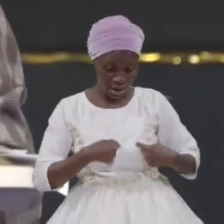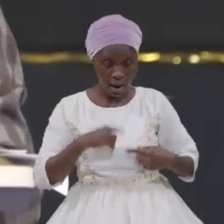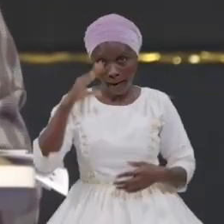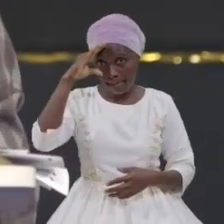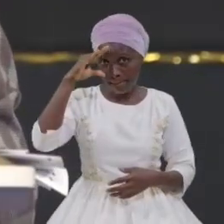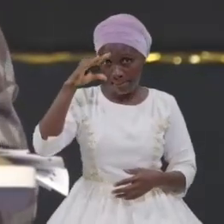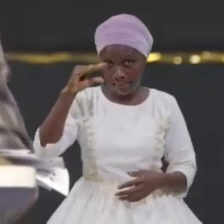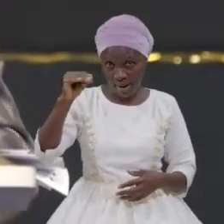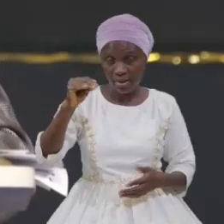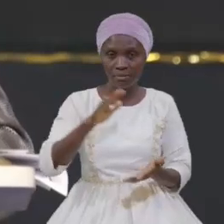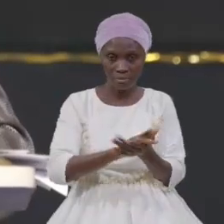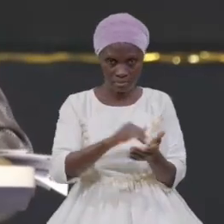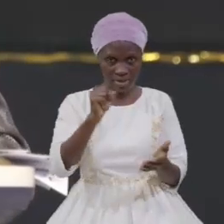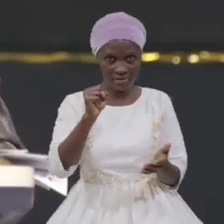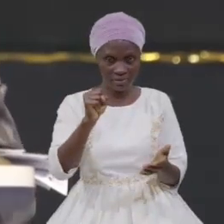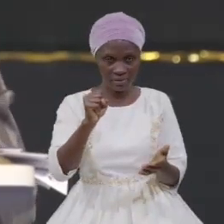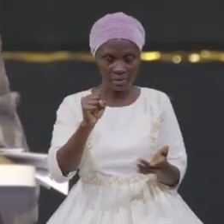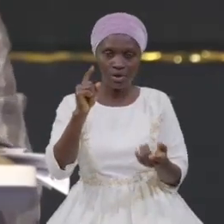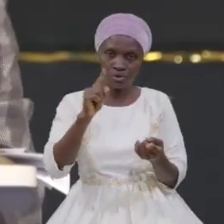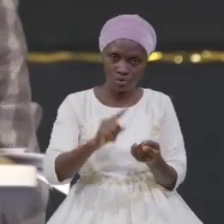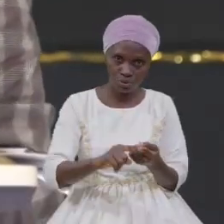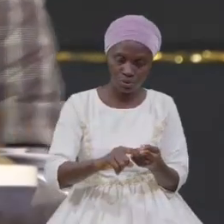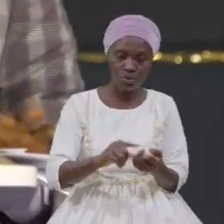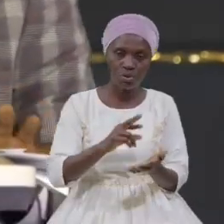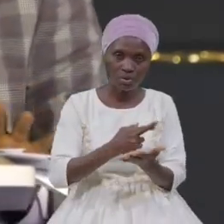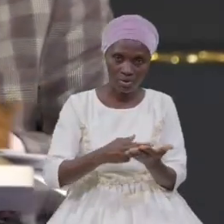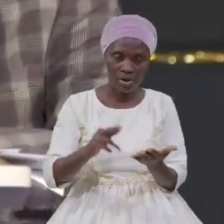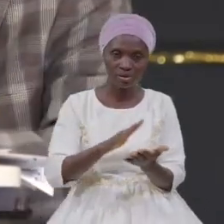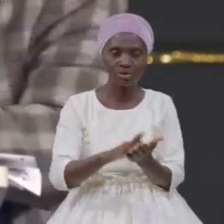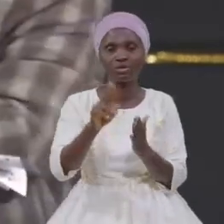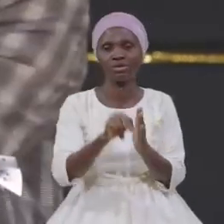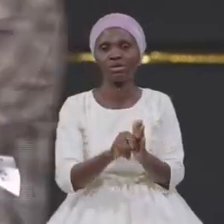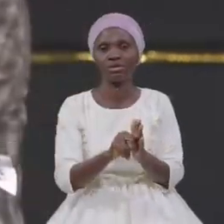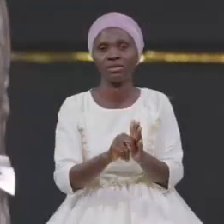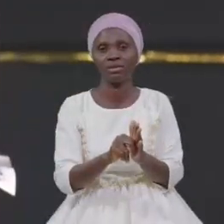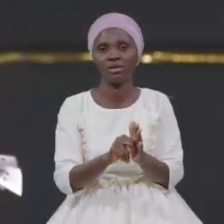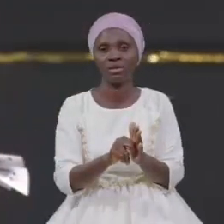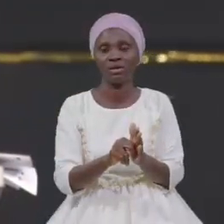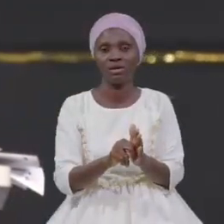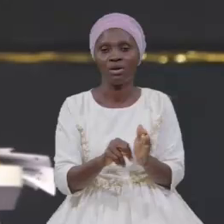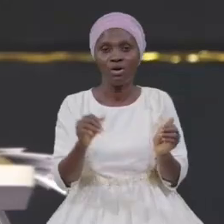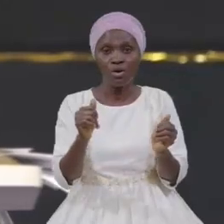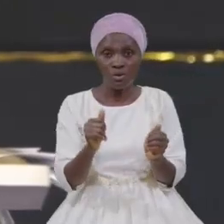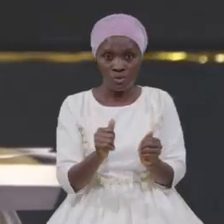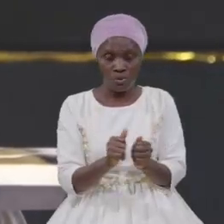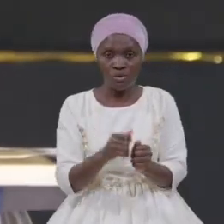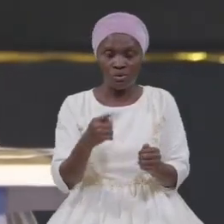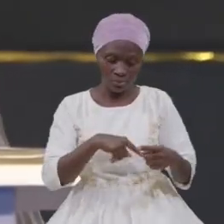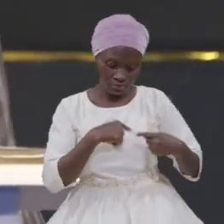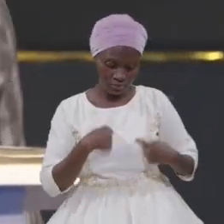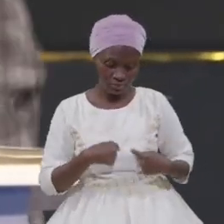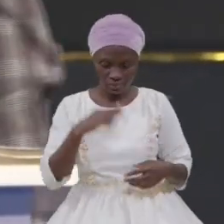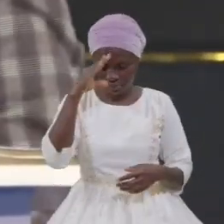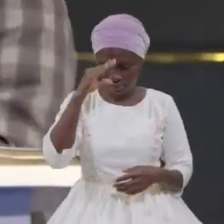believeth unto righteousness. For the heart man believeth